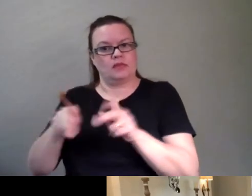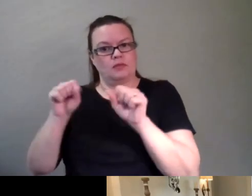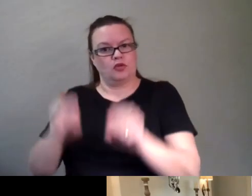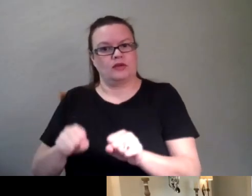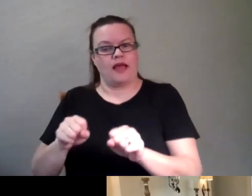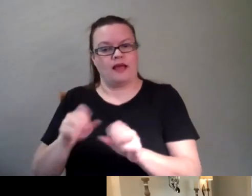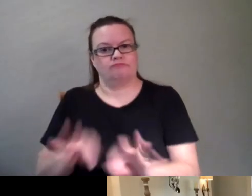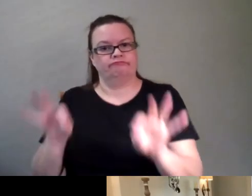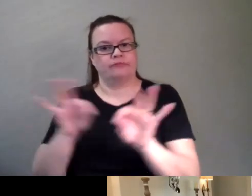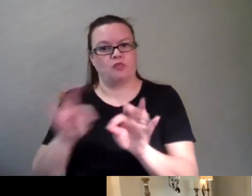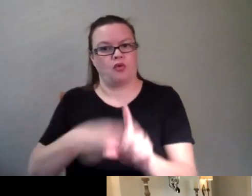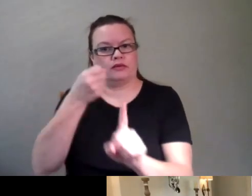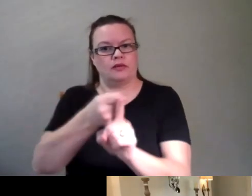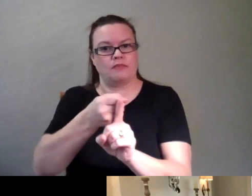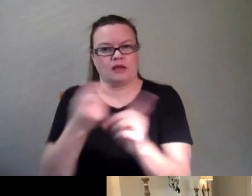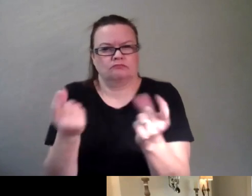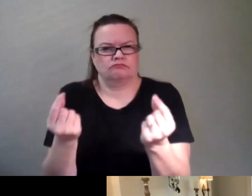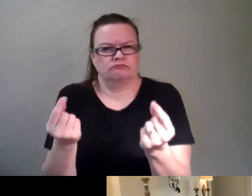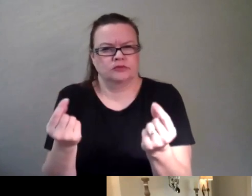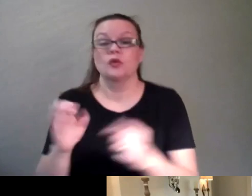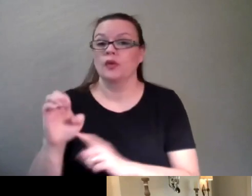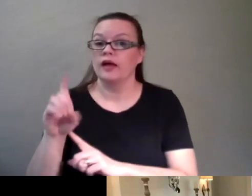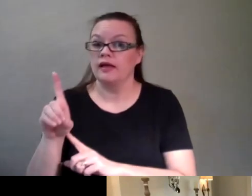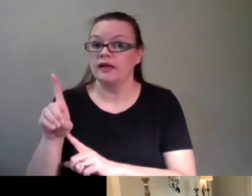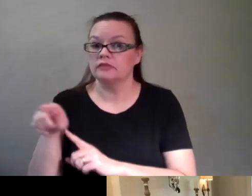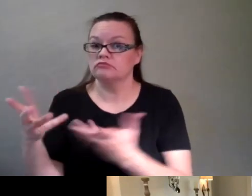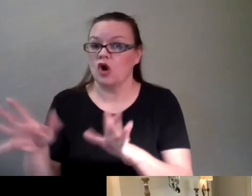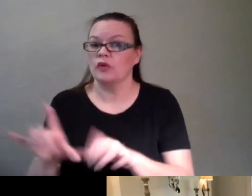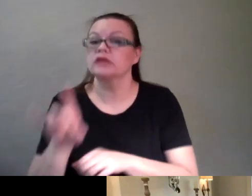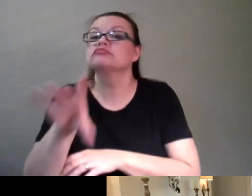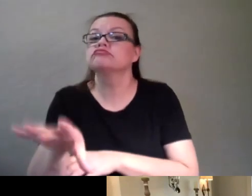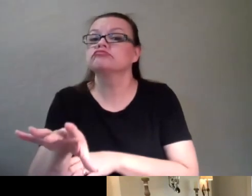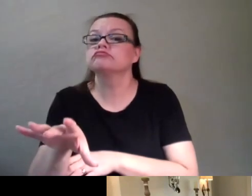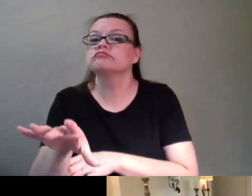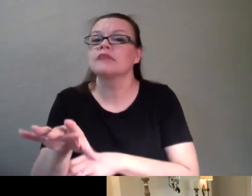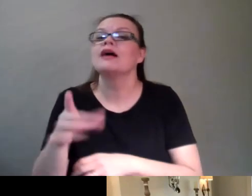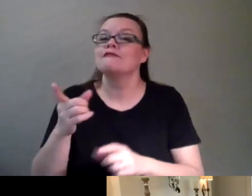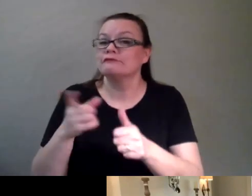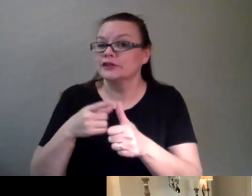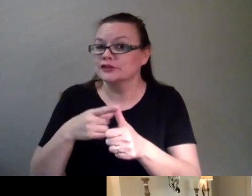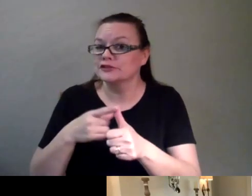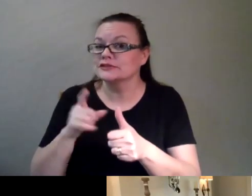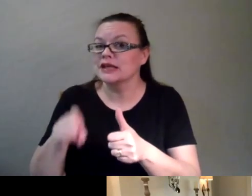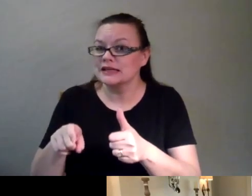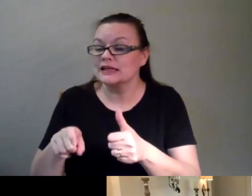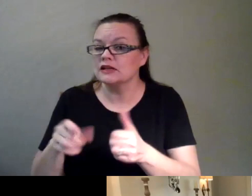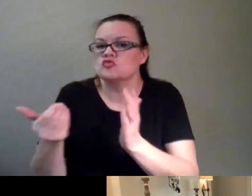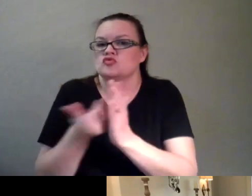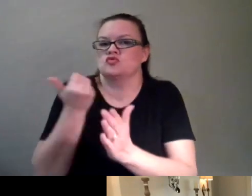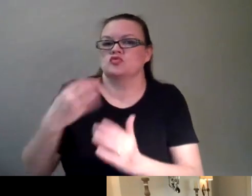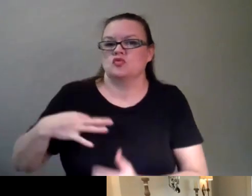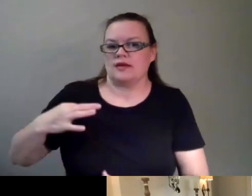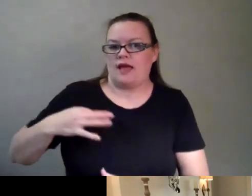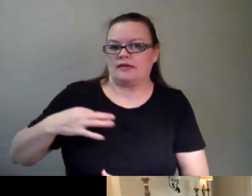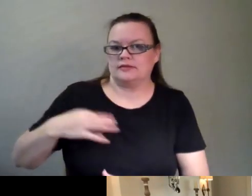to incivility. And Ed has talked about some of them already in terms of recruiting candidates. And there are a variety. One